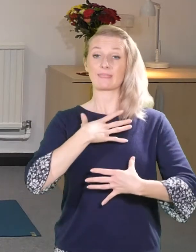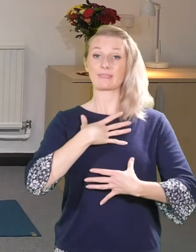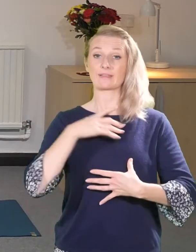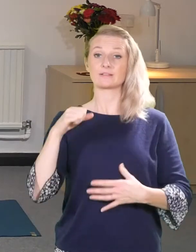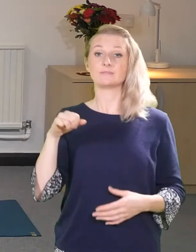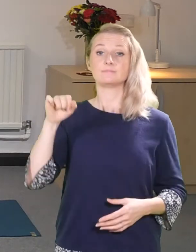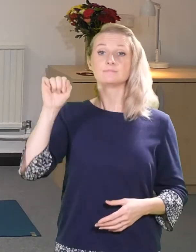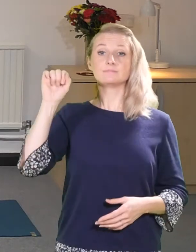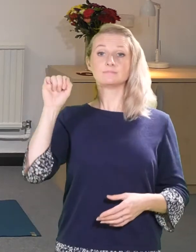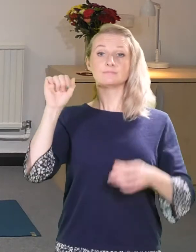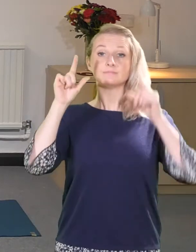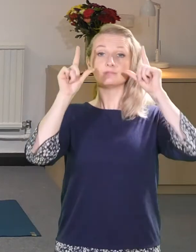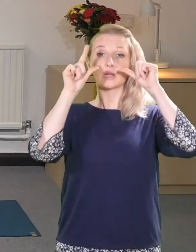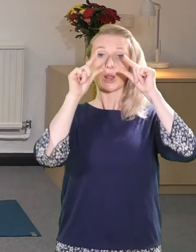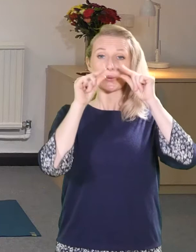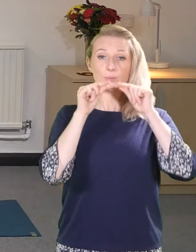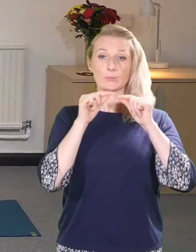eyes closed.